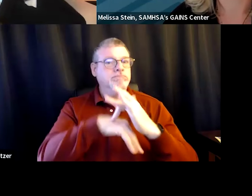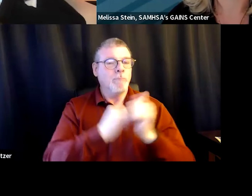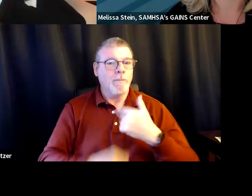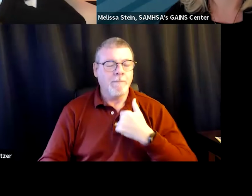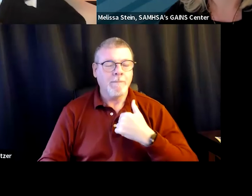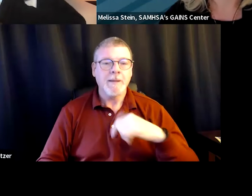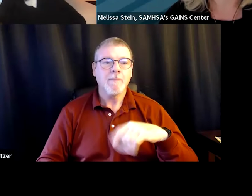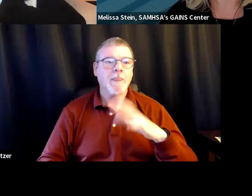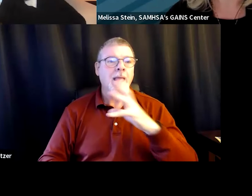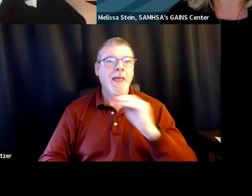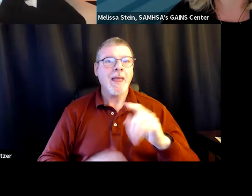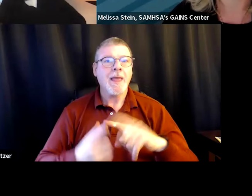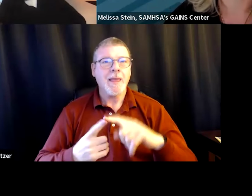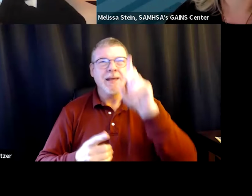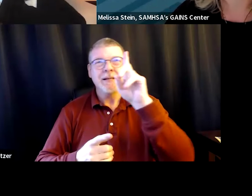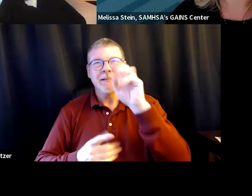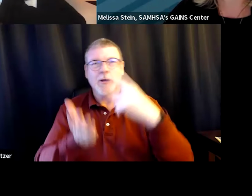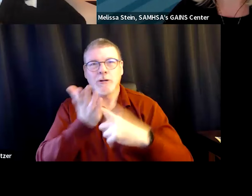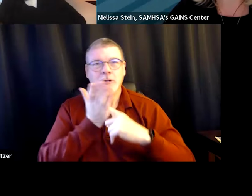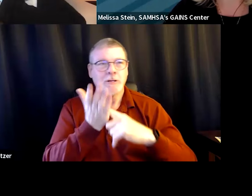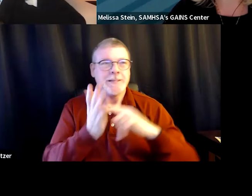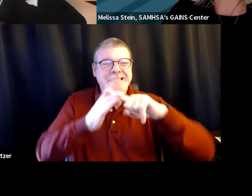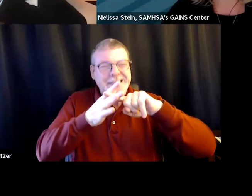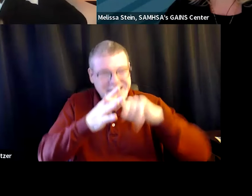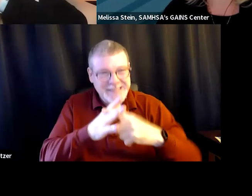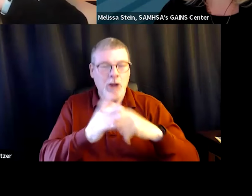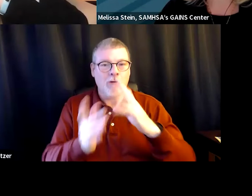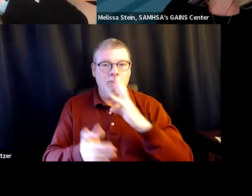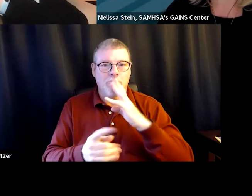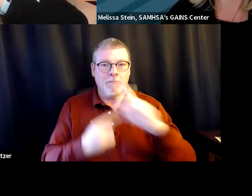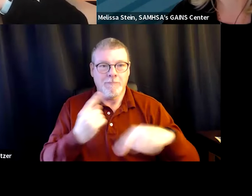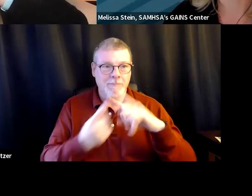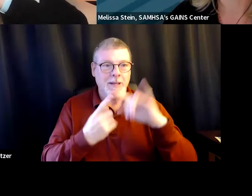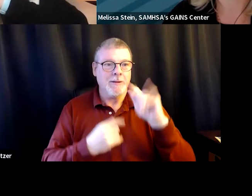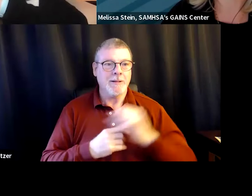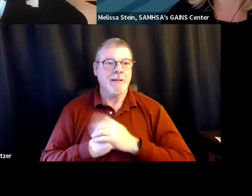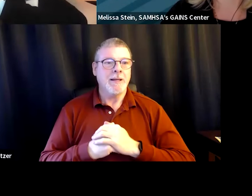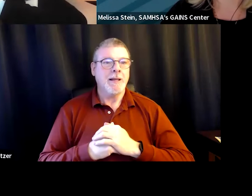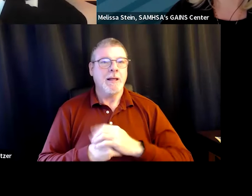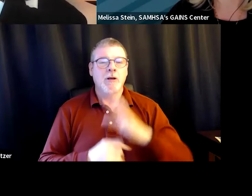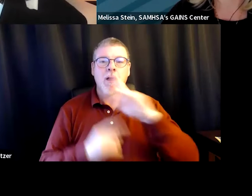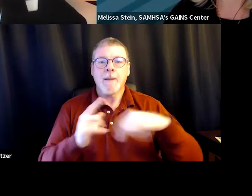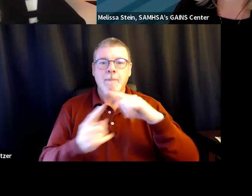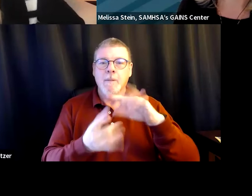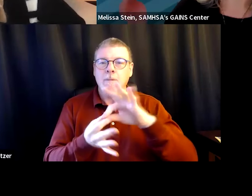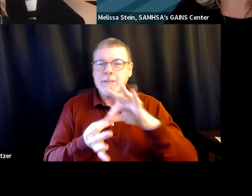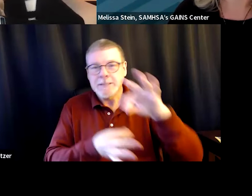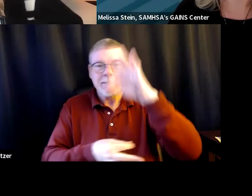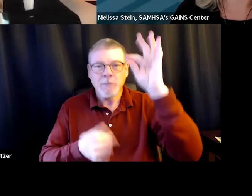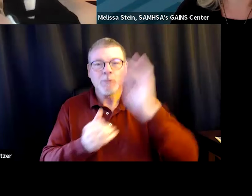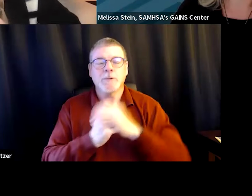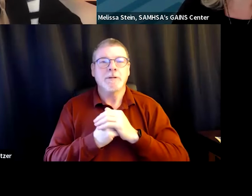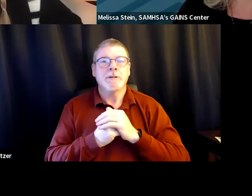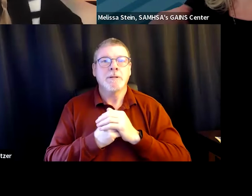think that Dr. Post already started to touch on it, especially when she went over some of those, the spiritual, the theories under the